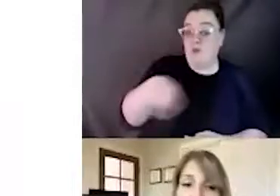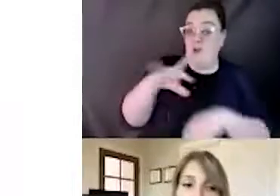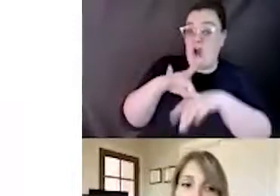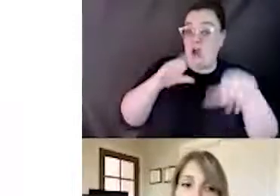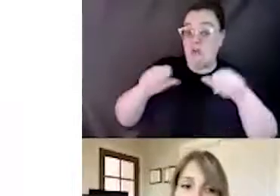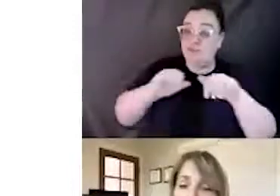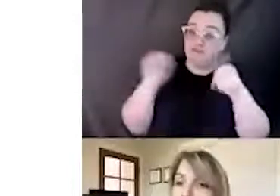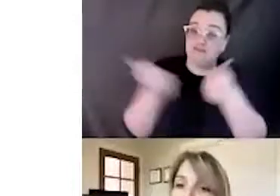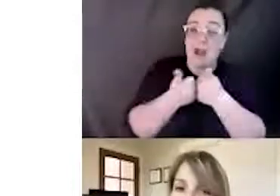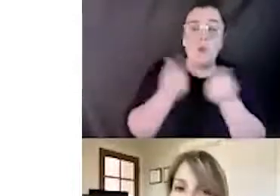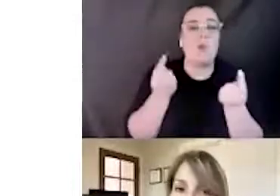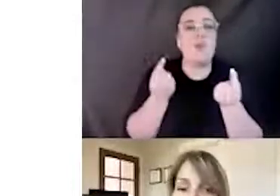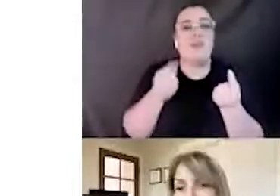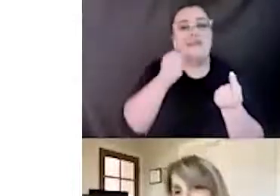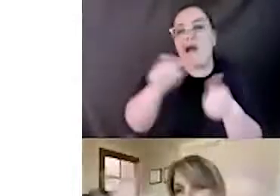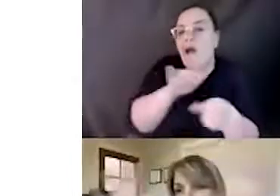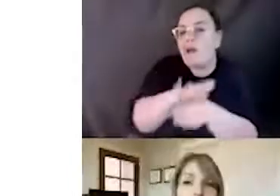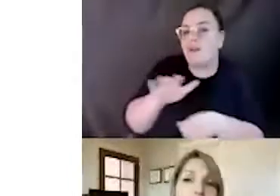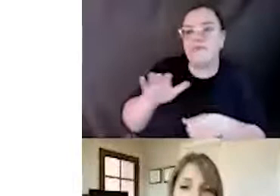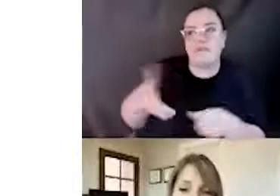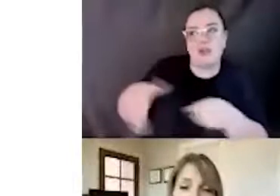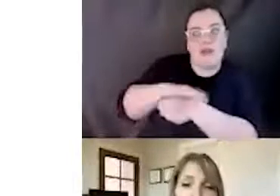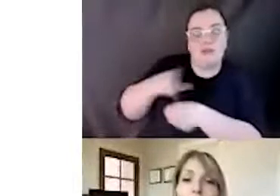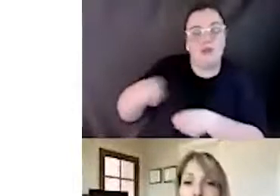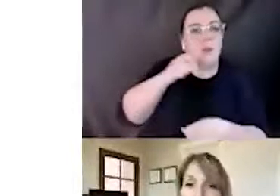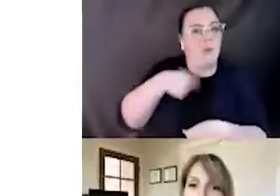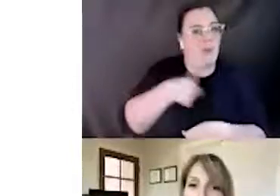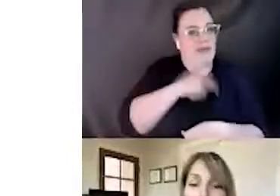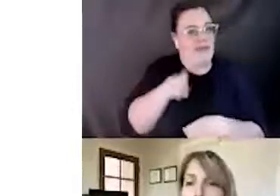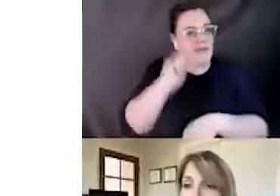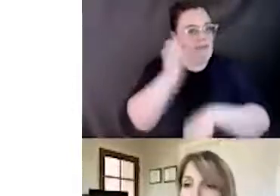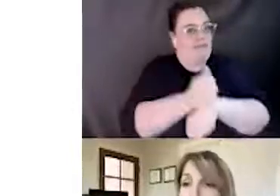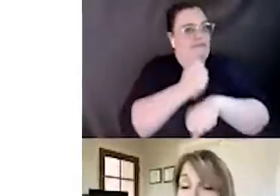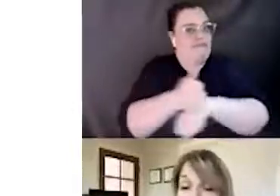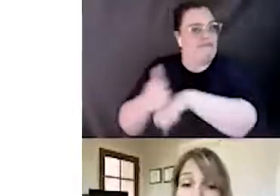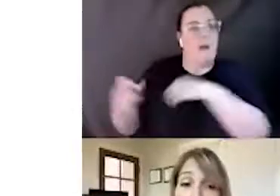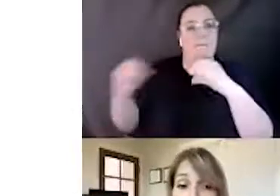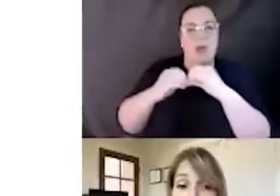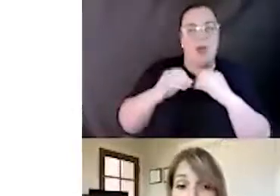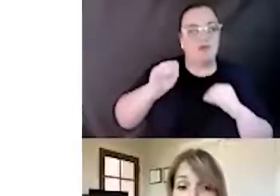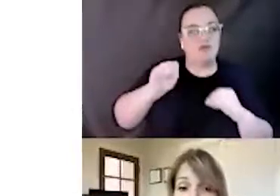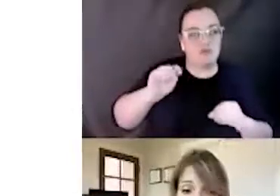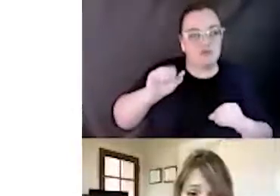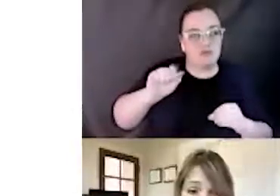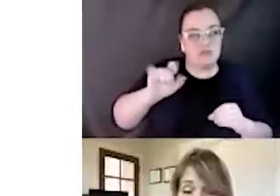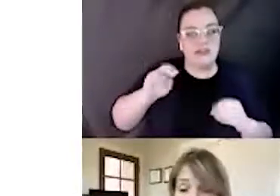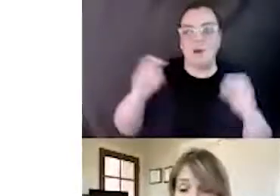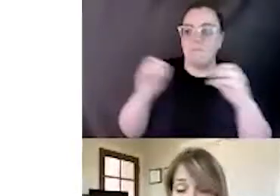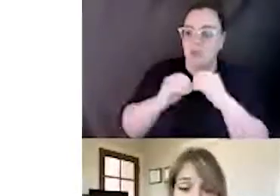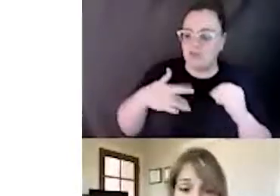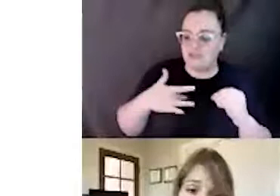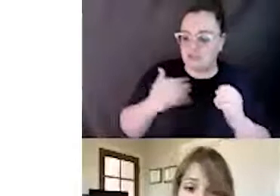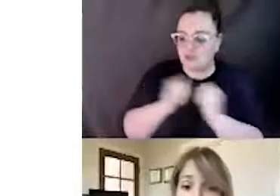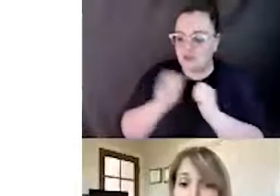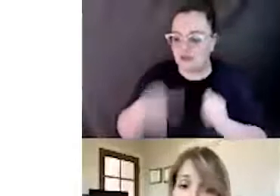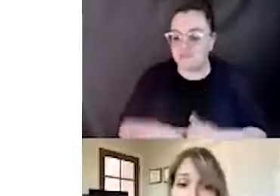don't have a good enough station coverage in this area. We really need to see stations all the way around the earthquake in order to be able to detect them properly. And here's a fancy